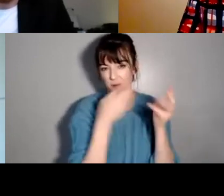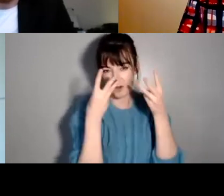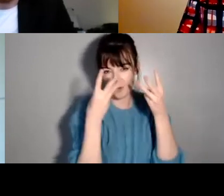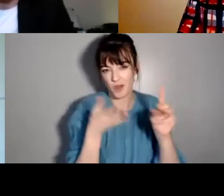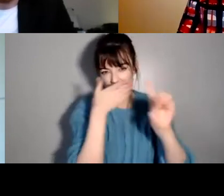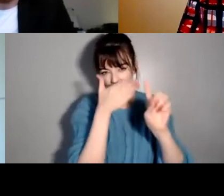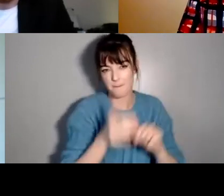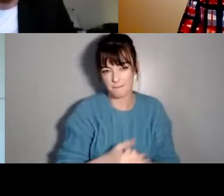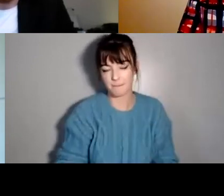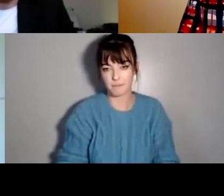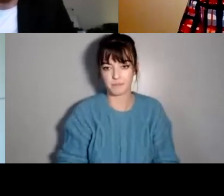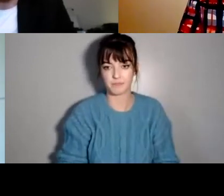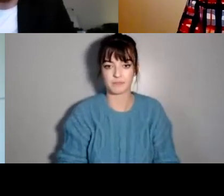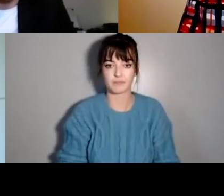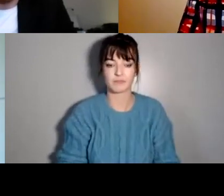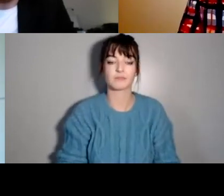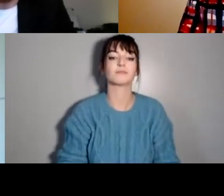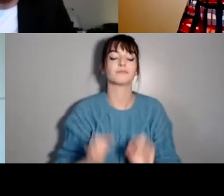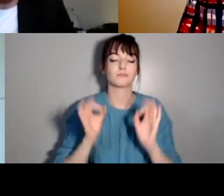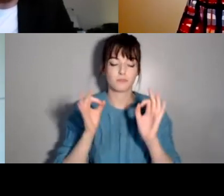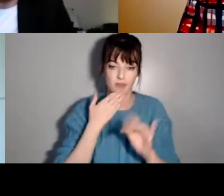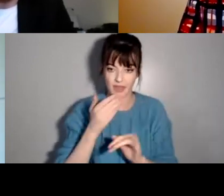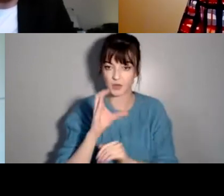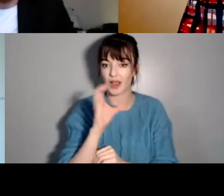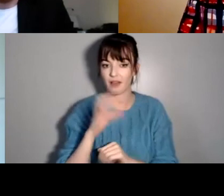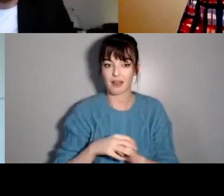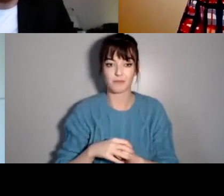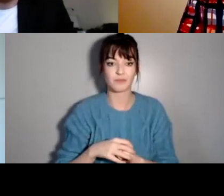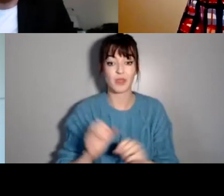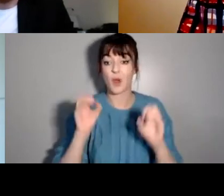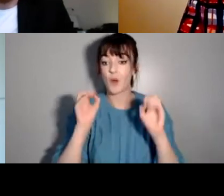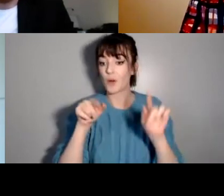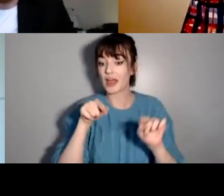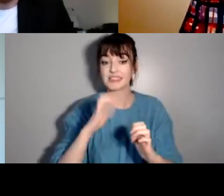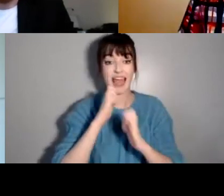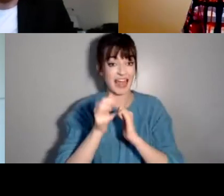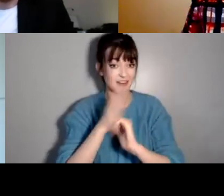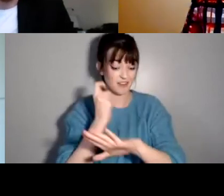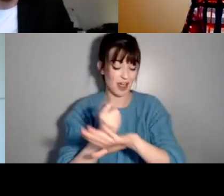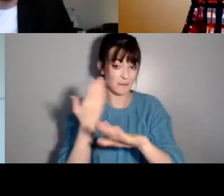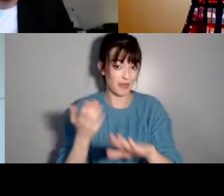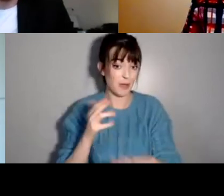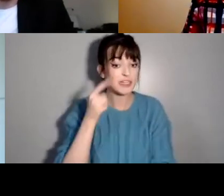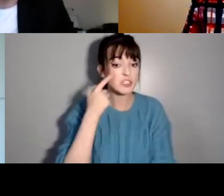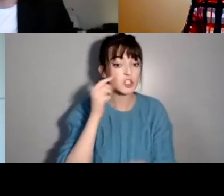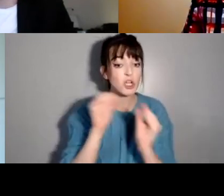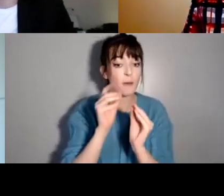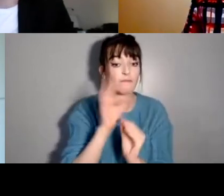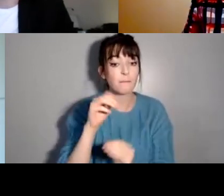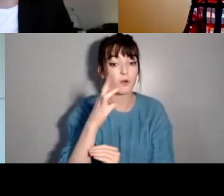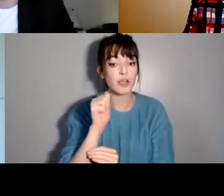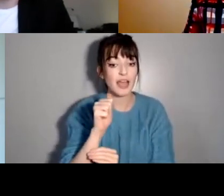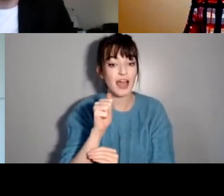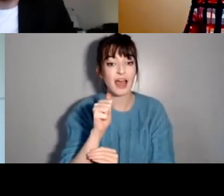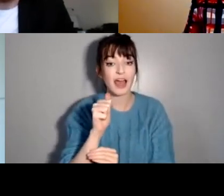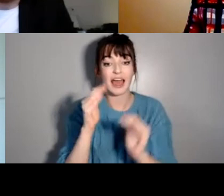that we would like to see. Great, thanks, Caroline. We've reached the end of the time now. I see there's a comment from Maria, and then there's